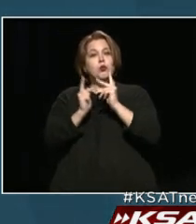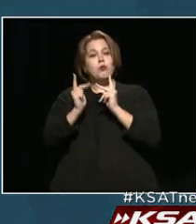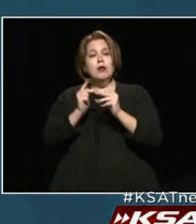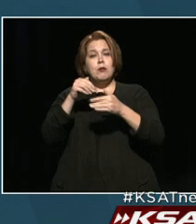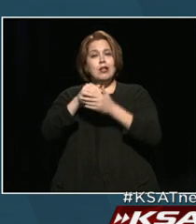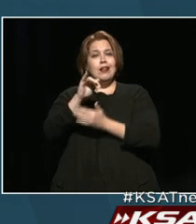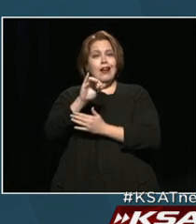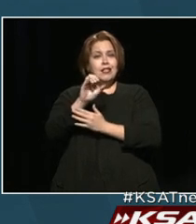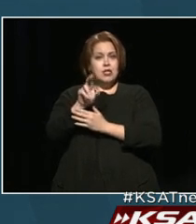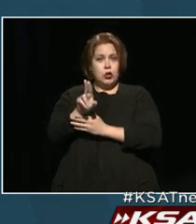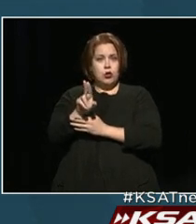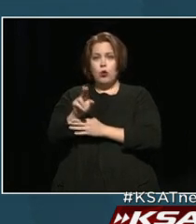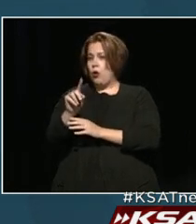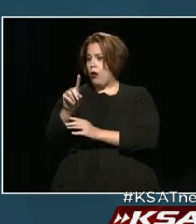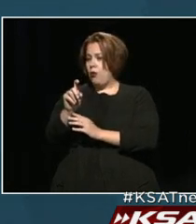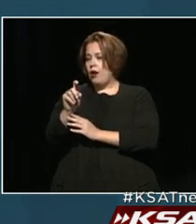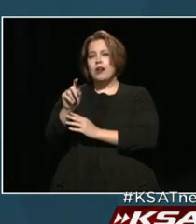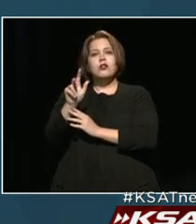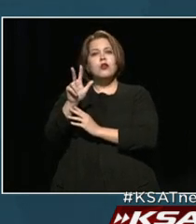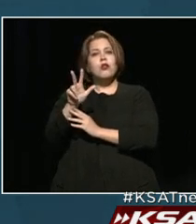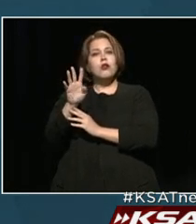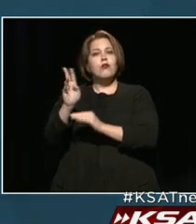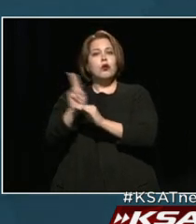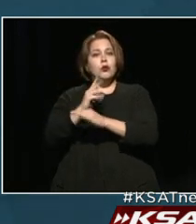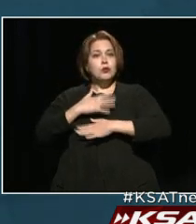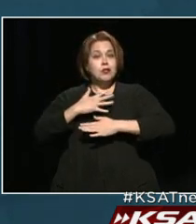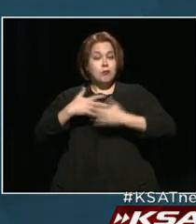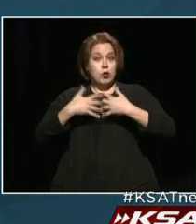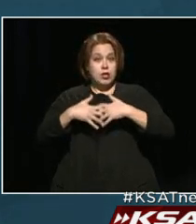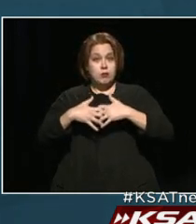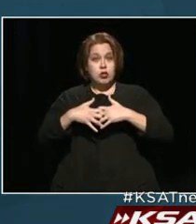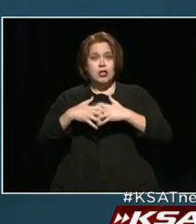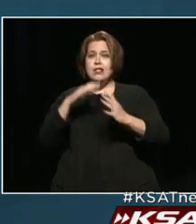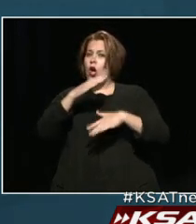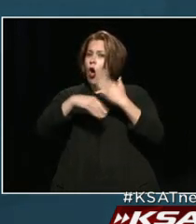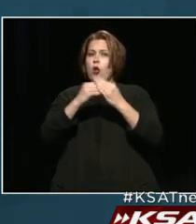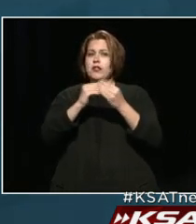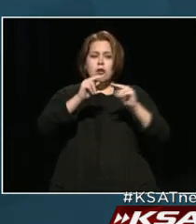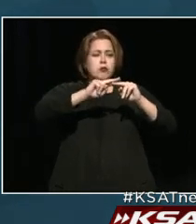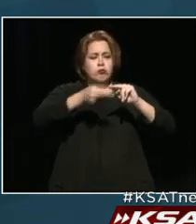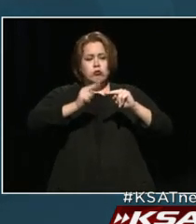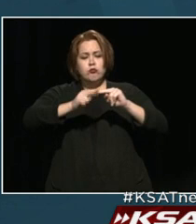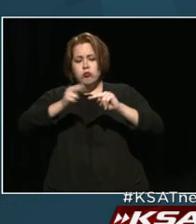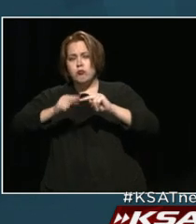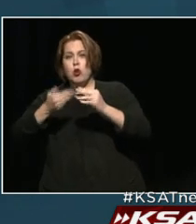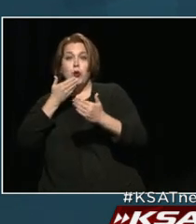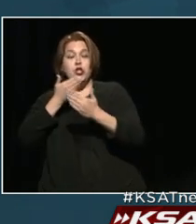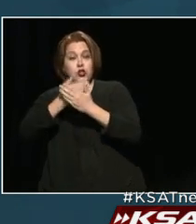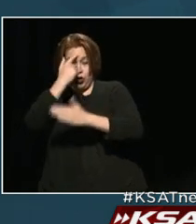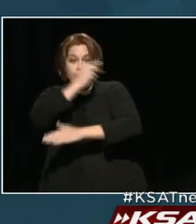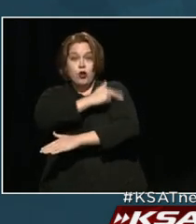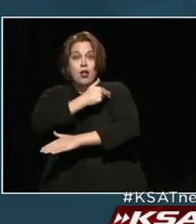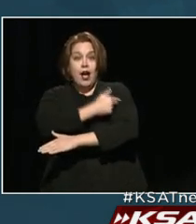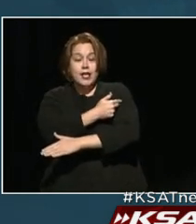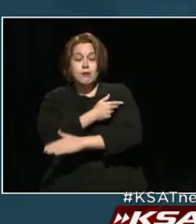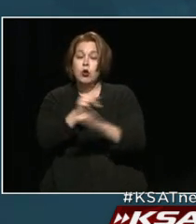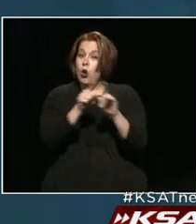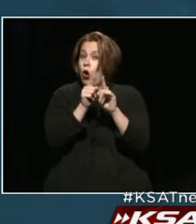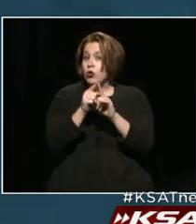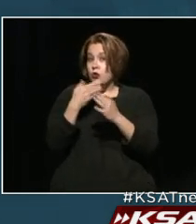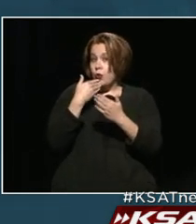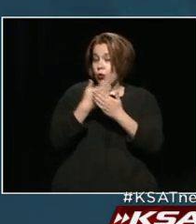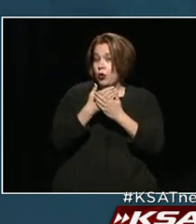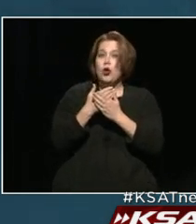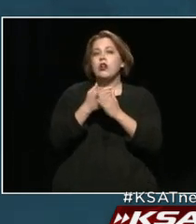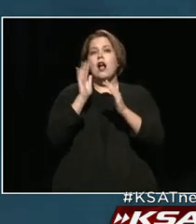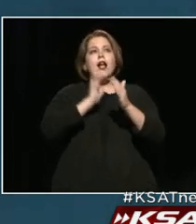on ICU and 134 on ventilators. All of these numbers are down, which is good news for our hospitals and good news in